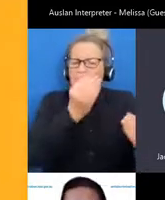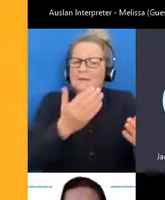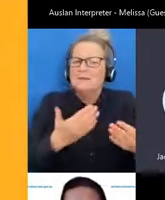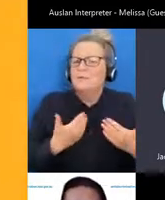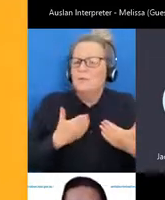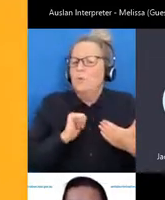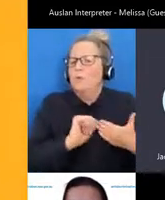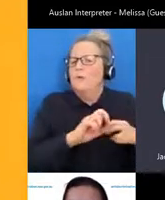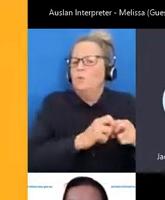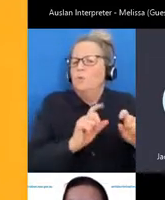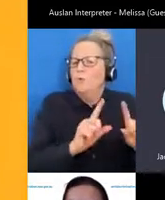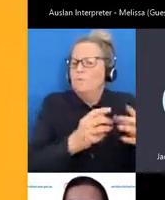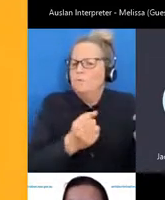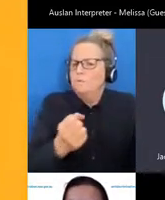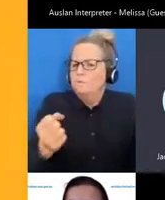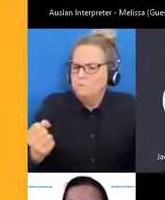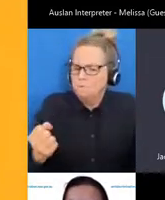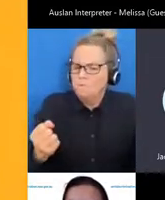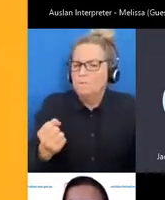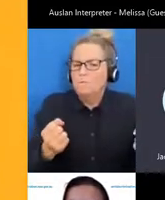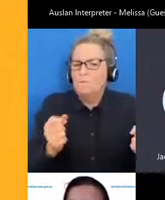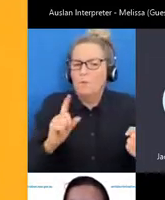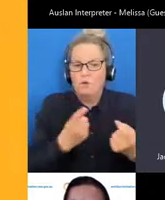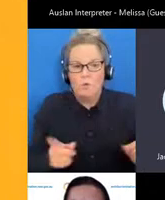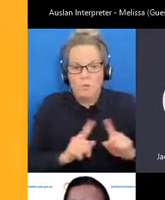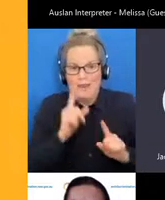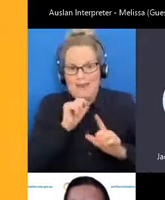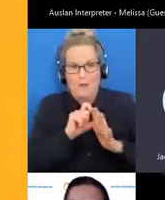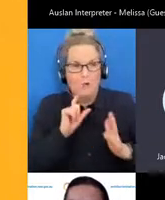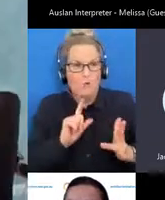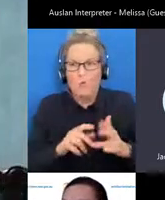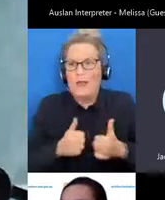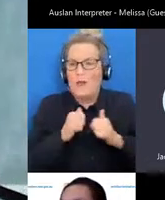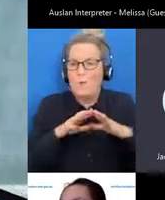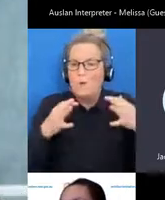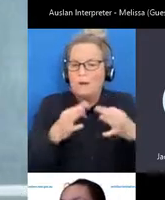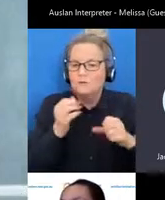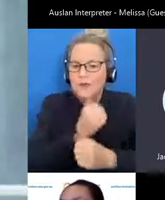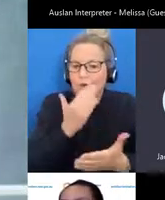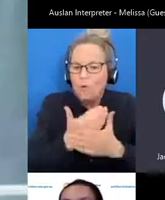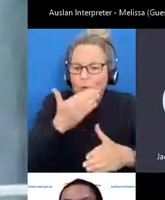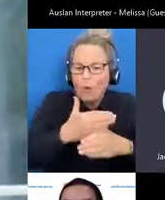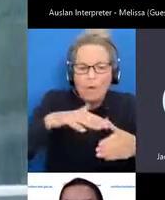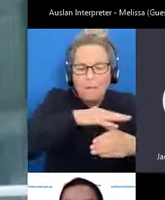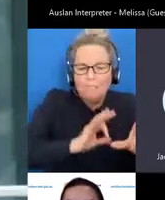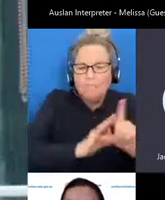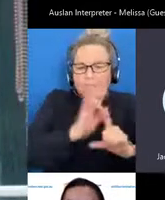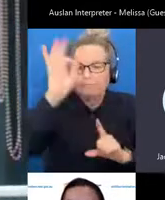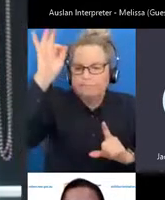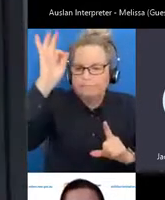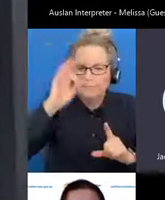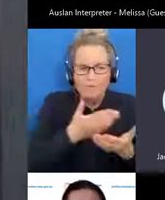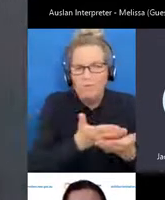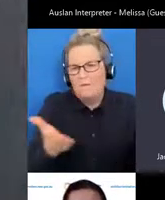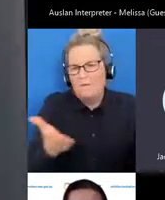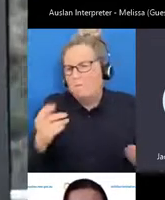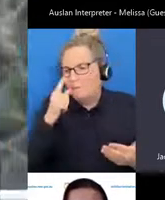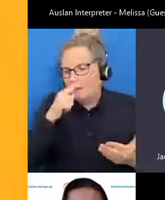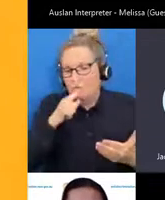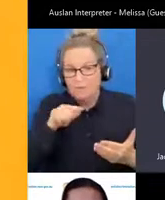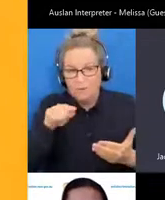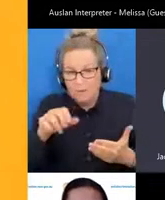what their issues are and what we can actually do as an organisation to make the workplace even better for them. It doesn't matter if somebody has